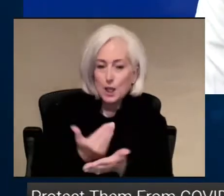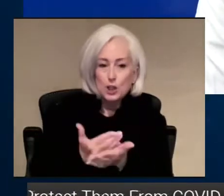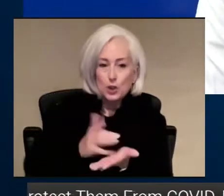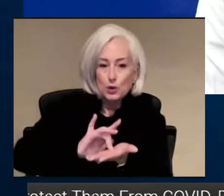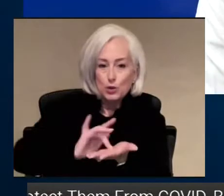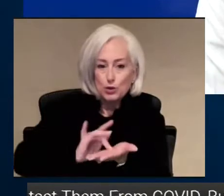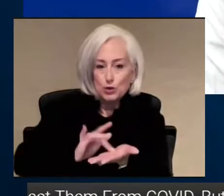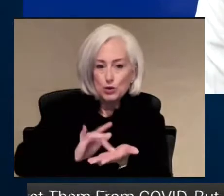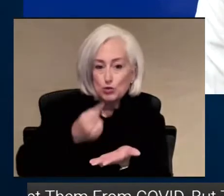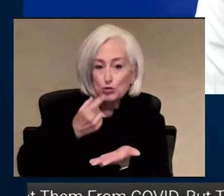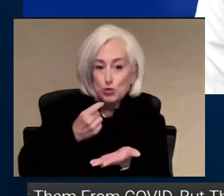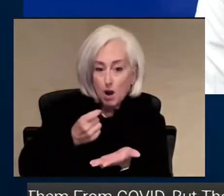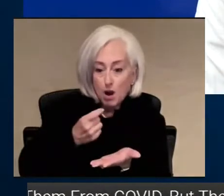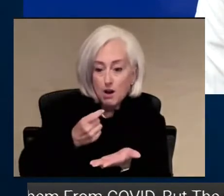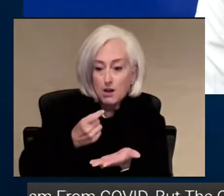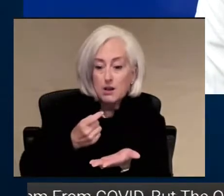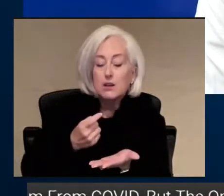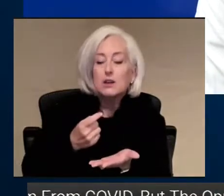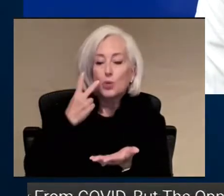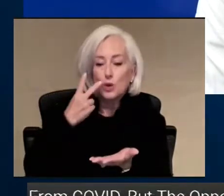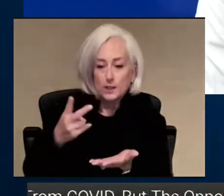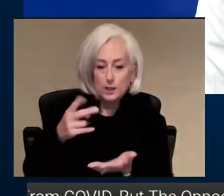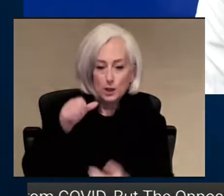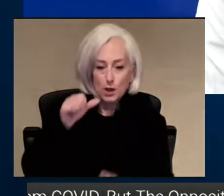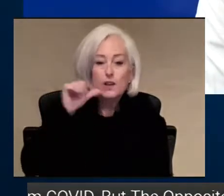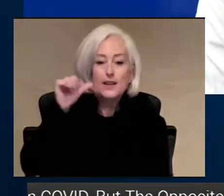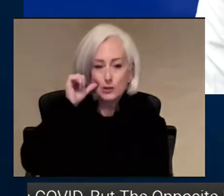data yesterday looking at